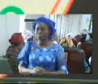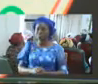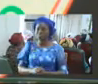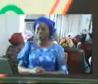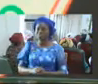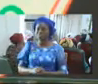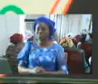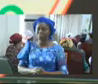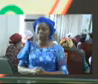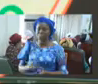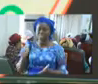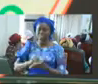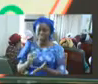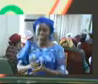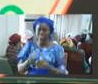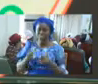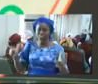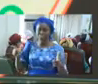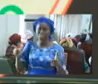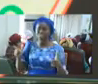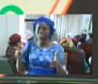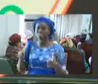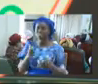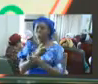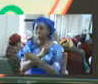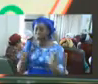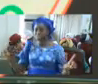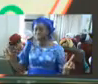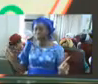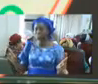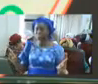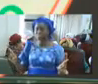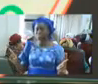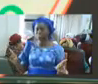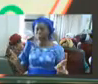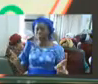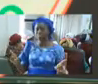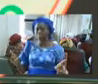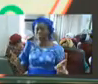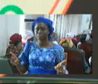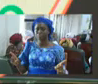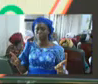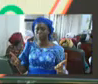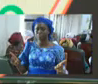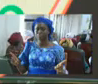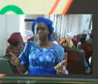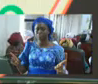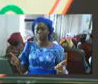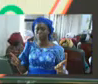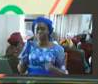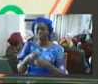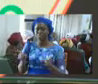servant, and now shall I die for thirst, and fall into the hand of the uncircumcised? But